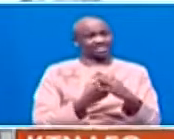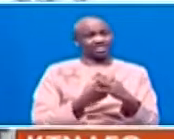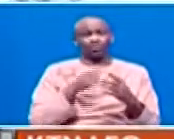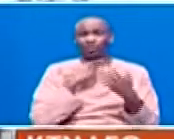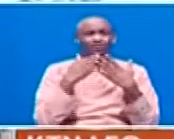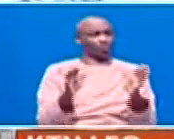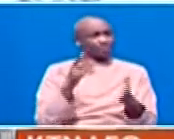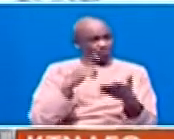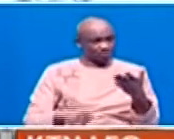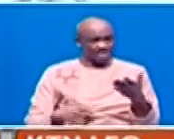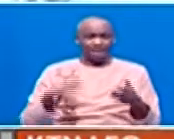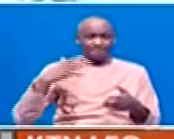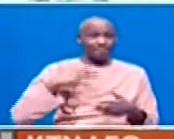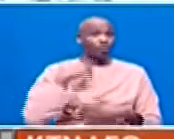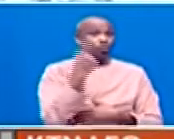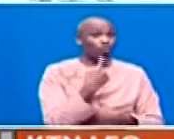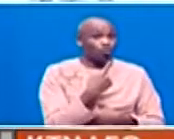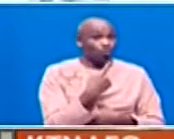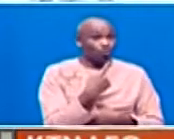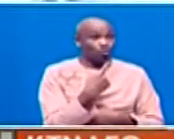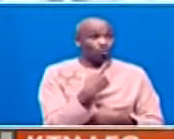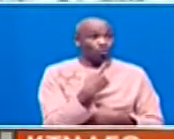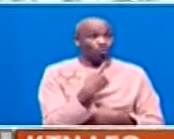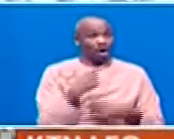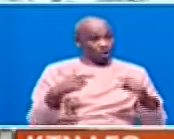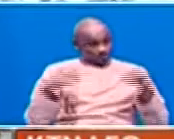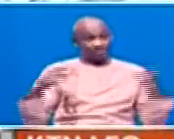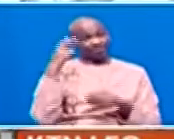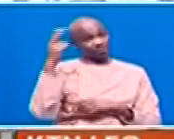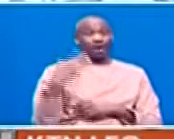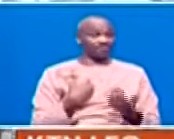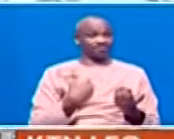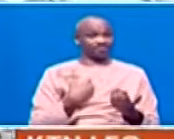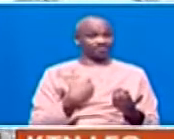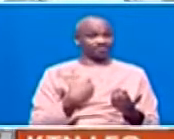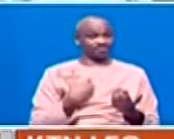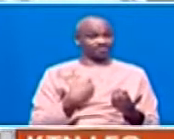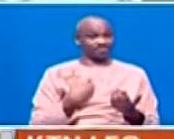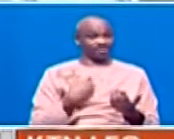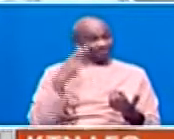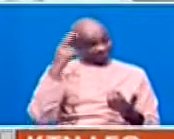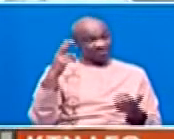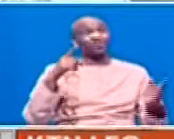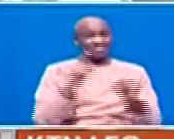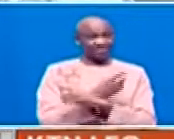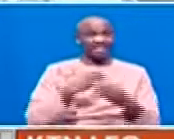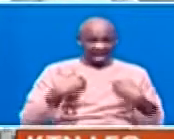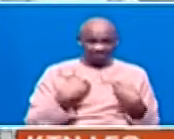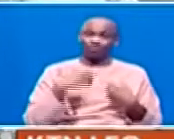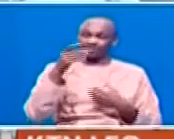that people who are having opposing views, this is the place to